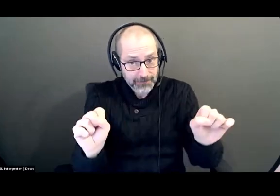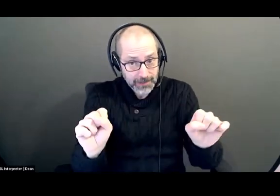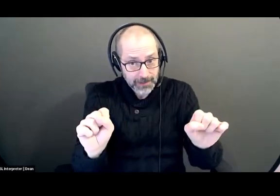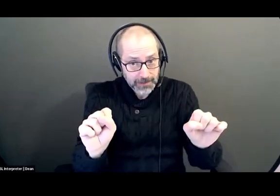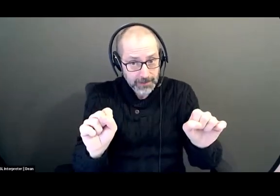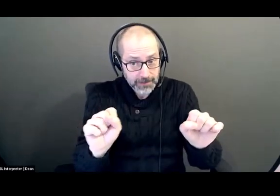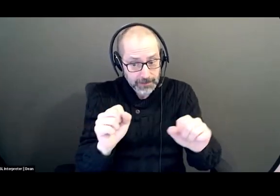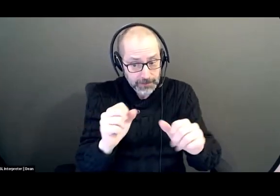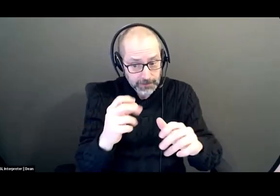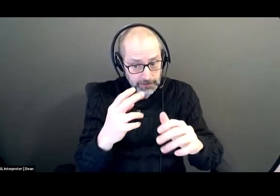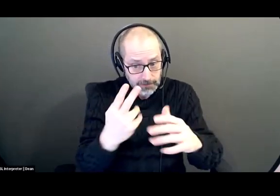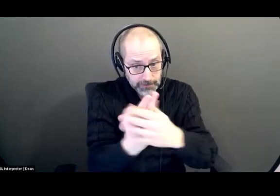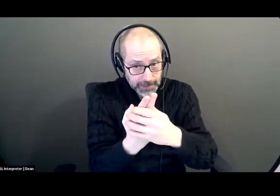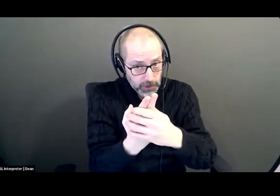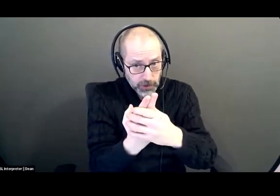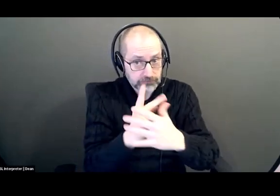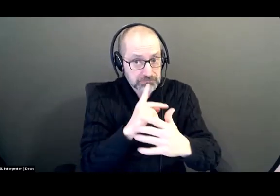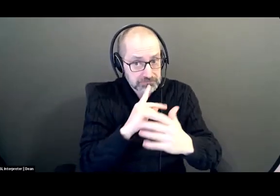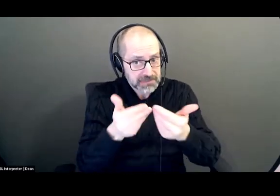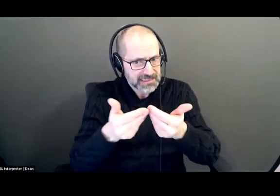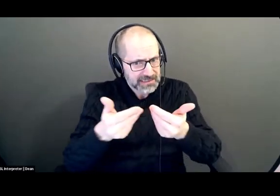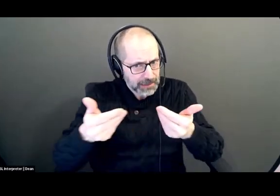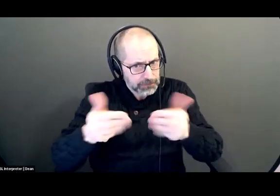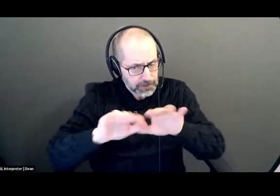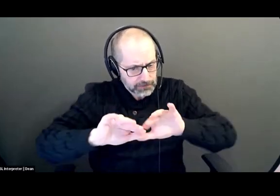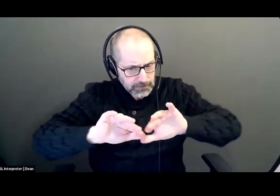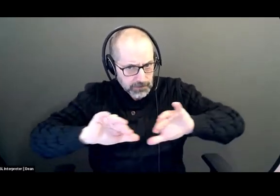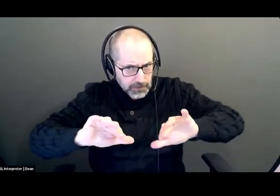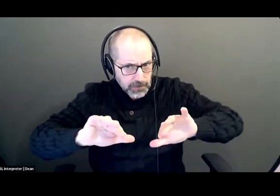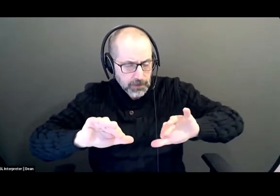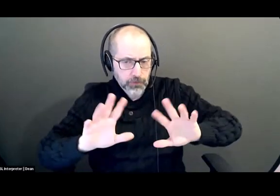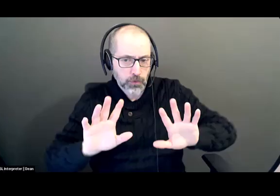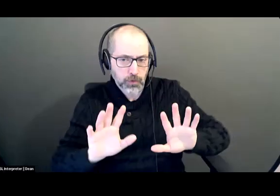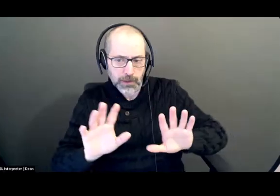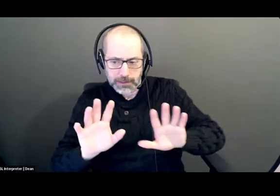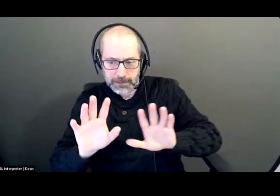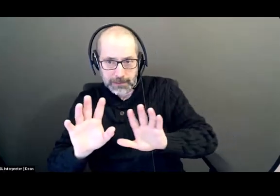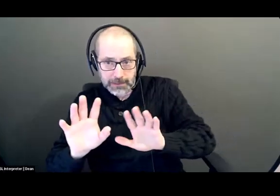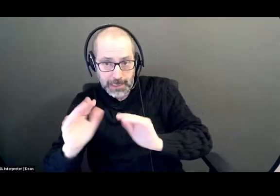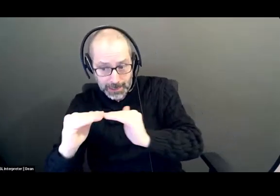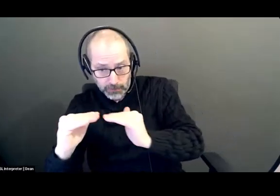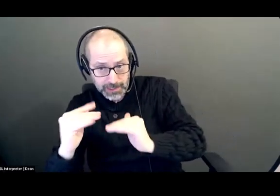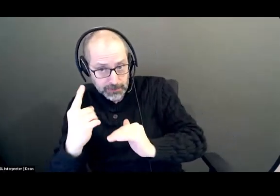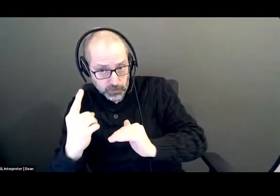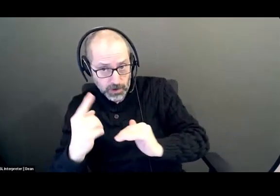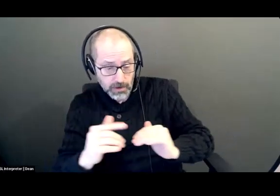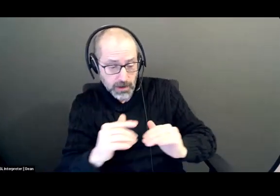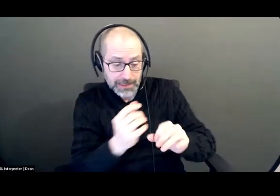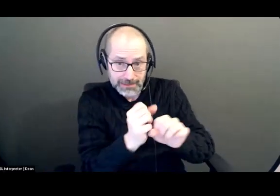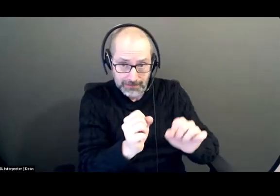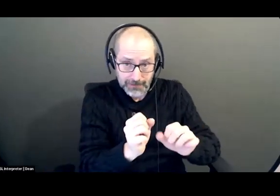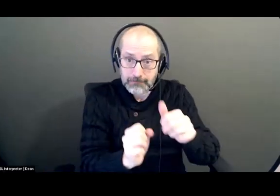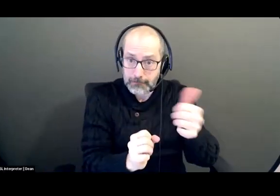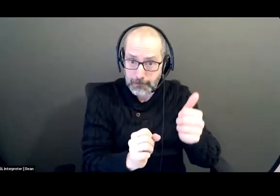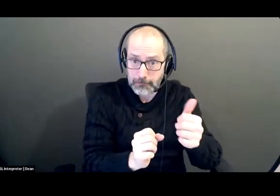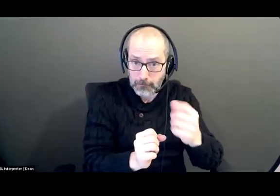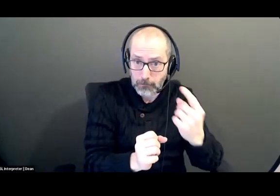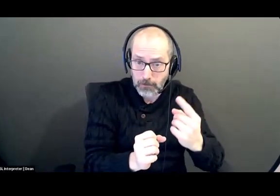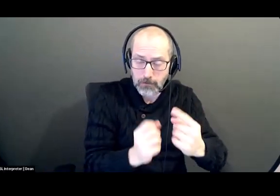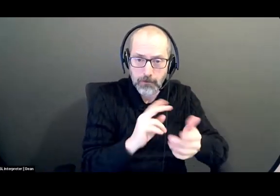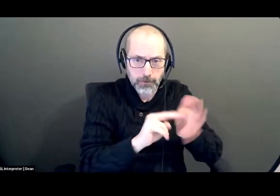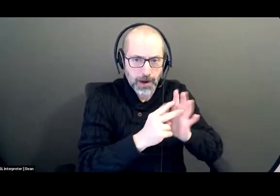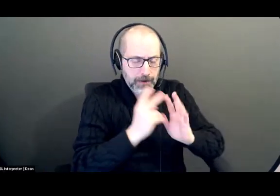hard questions. And it took a lot of adjustment. Not all of our partners and not all of us at the table at any given time were